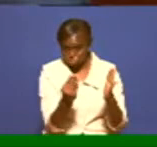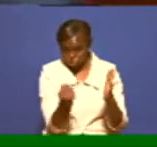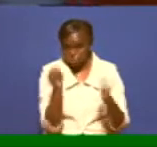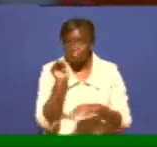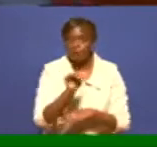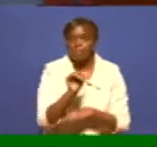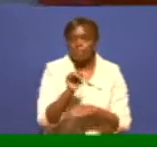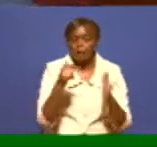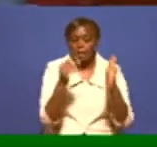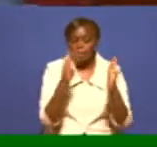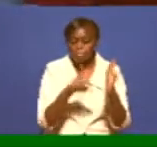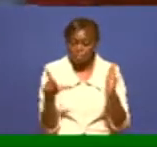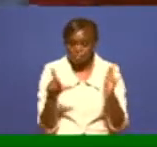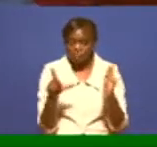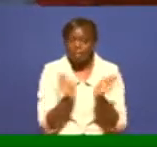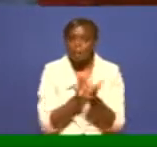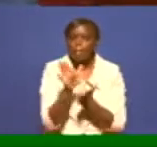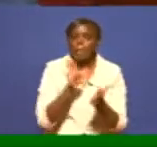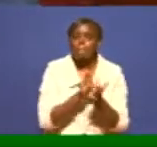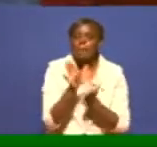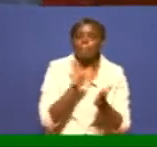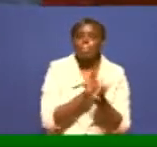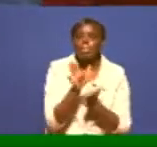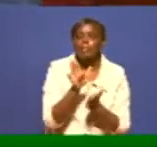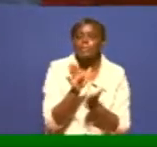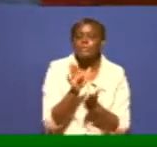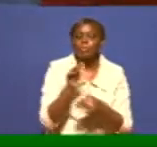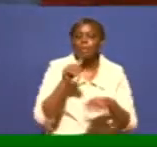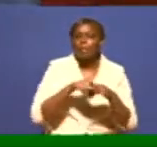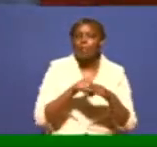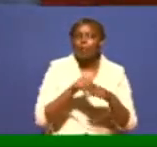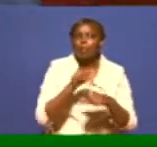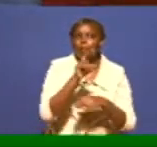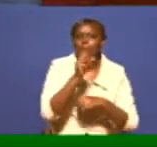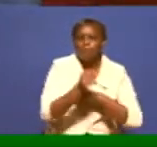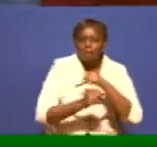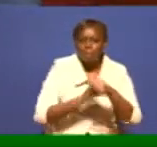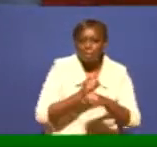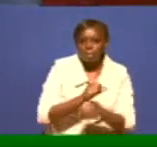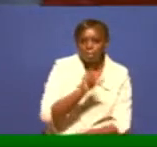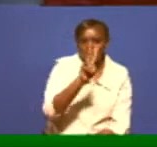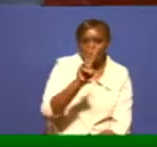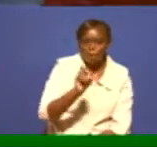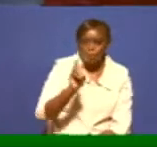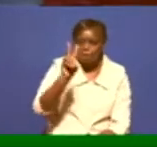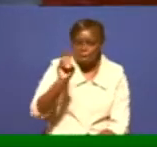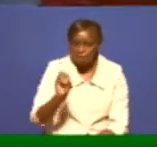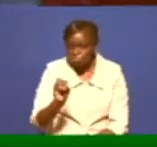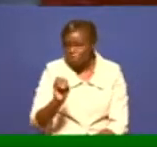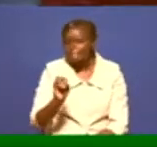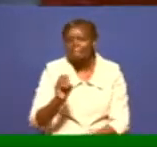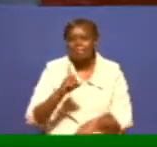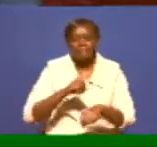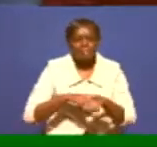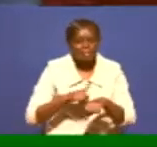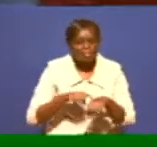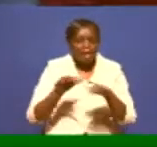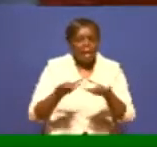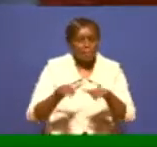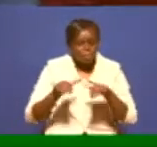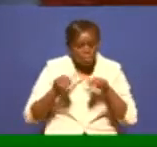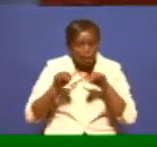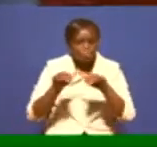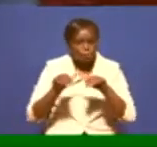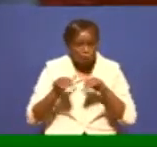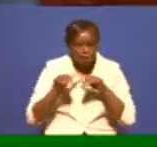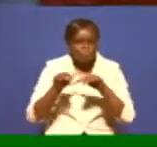This bill, Honorable Speaker, was published in around 2020. It has taken a lot of time before it lands to this House